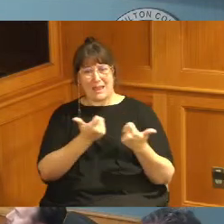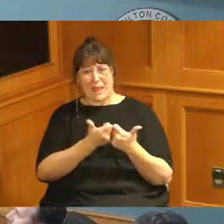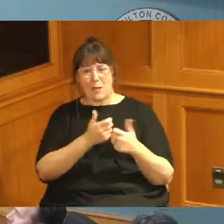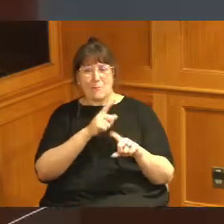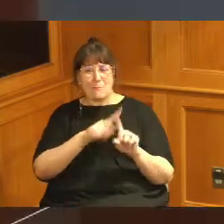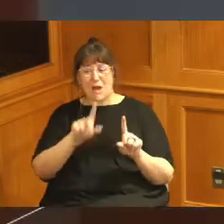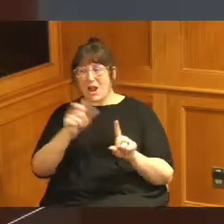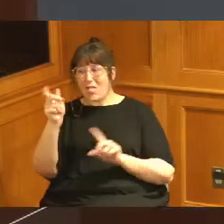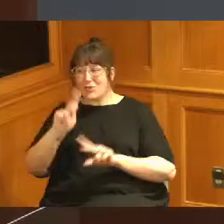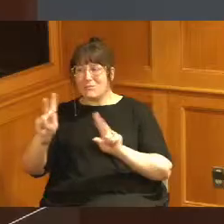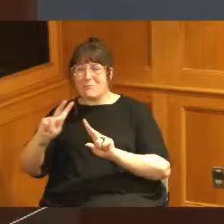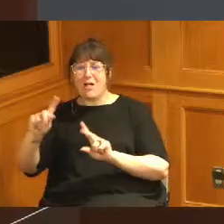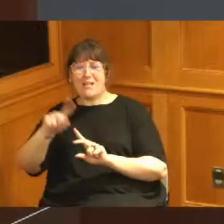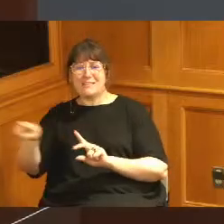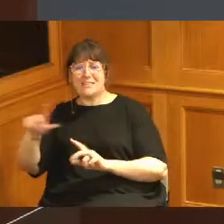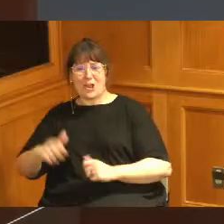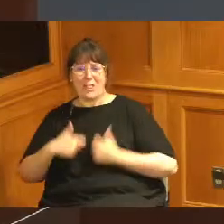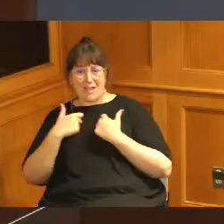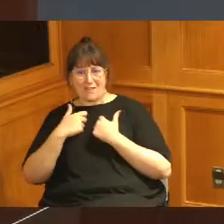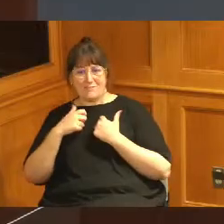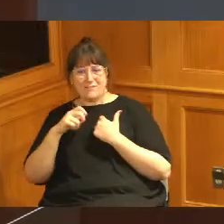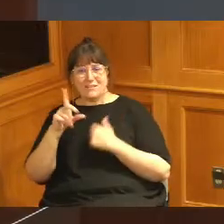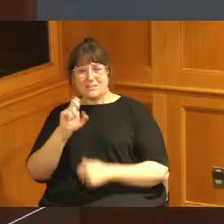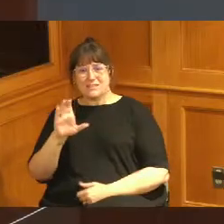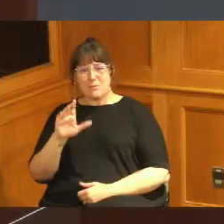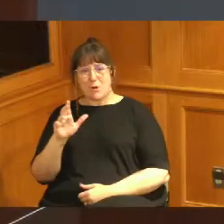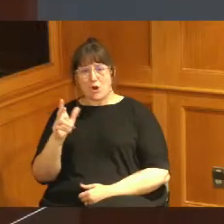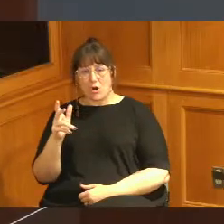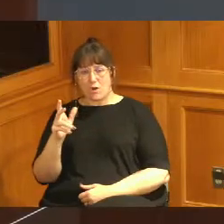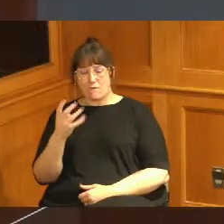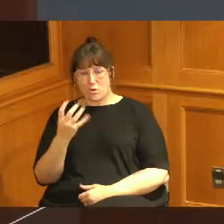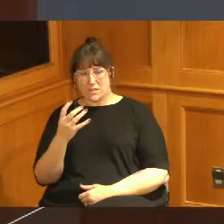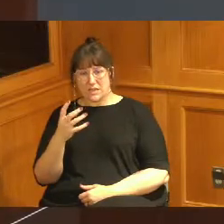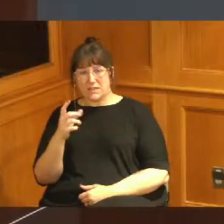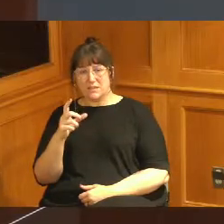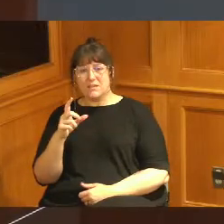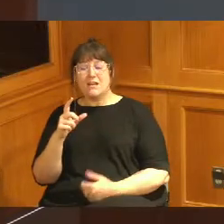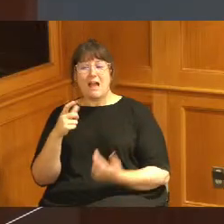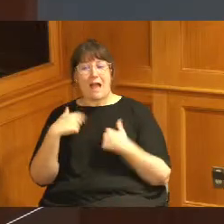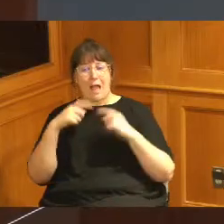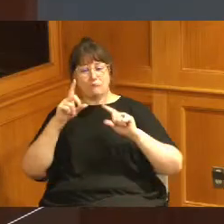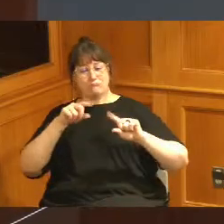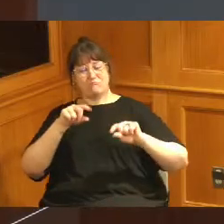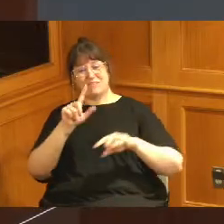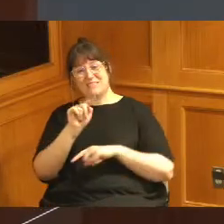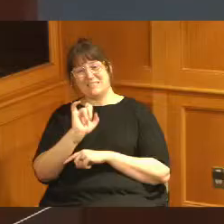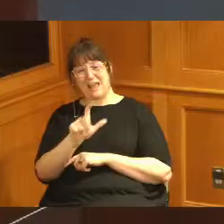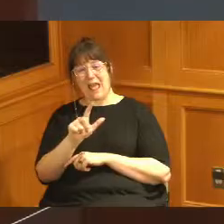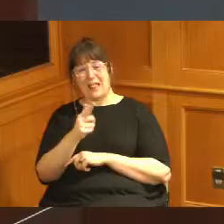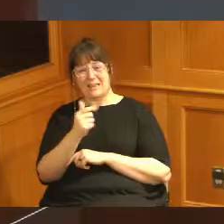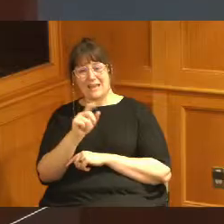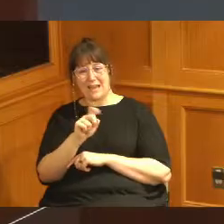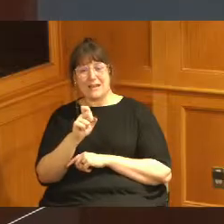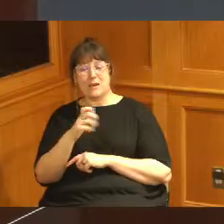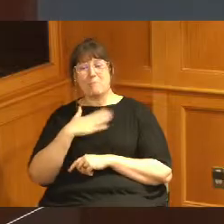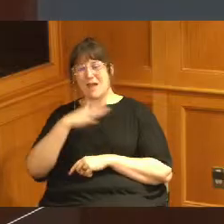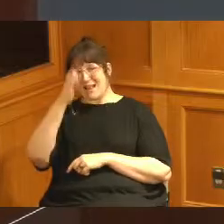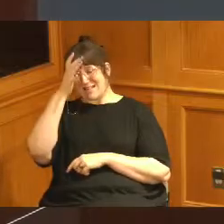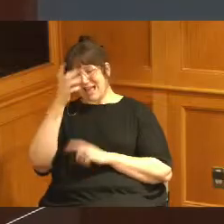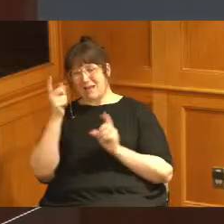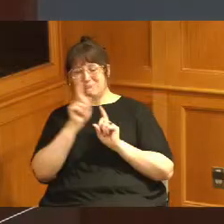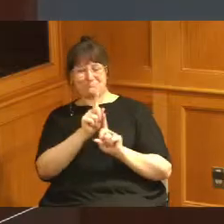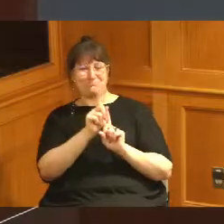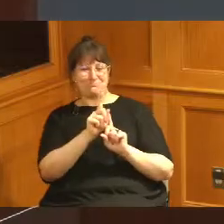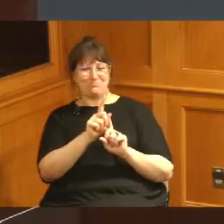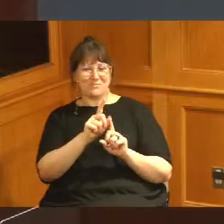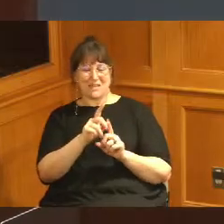for others. December 14th, 2003 was the first time I attended a tailgate. Like most things I enjoy doing, my dad took me.